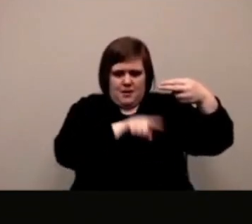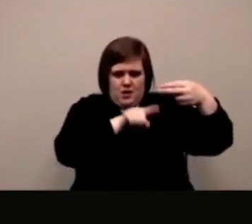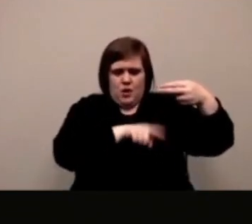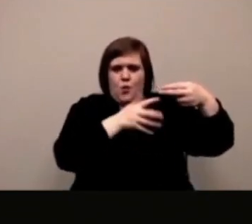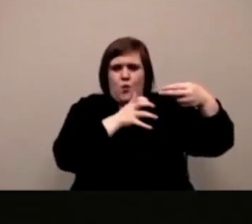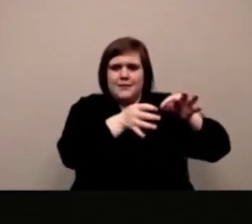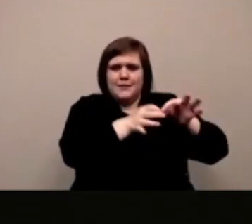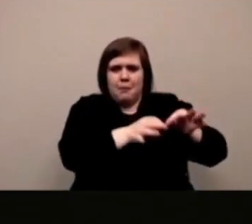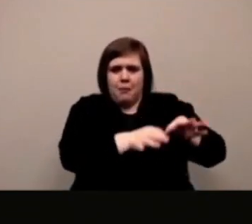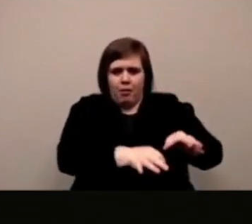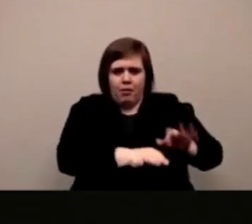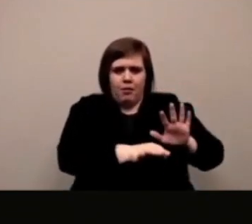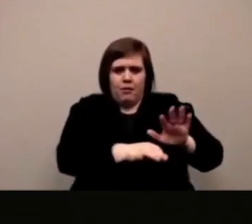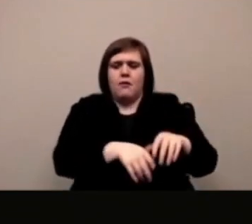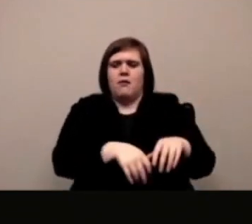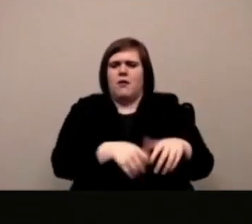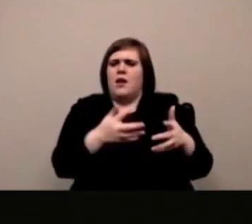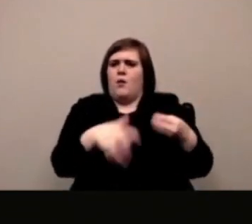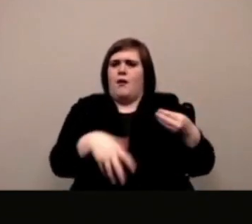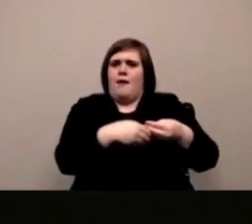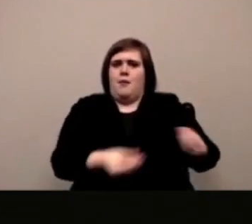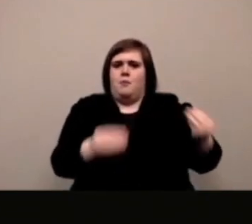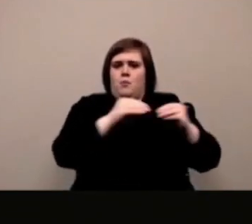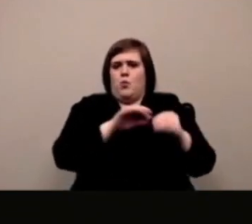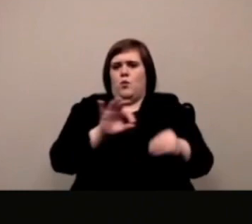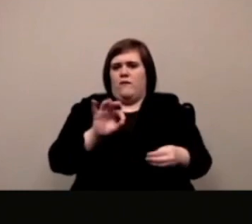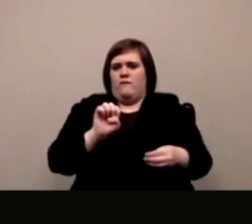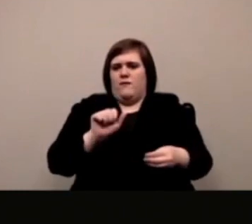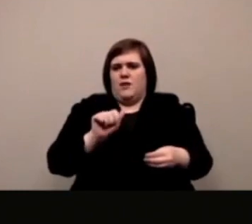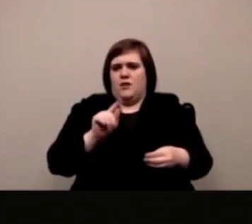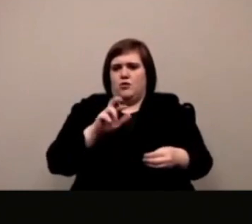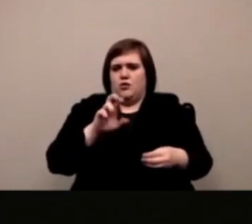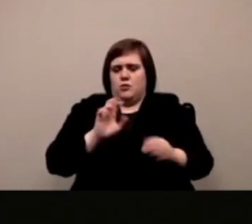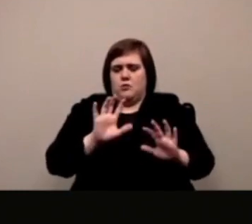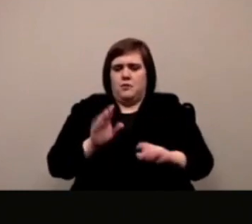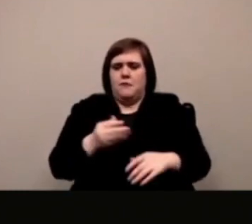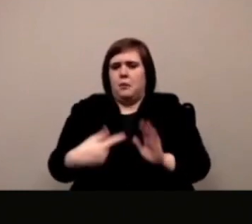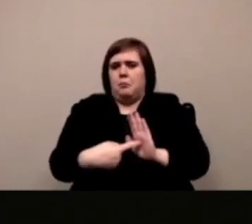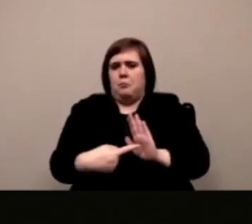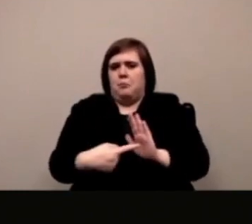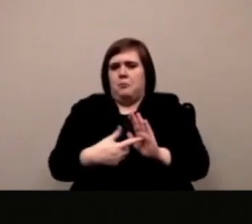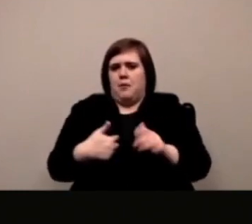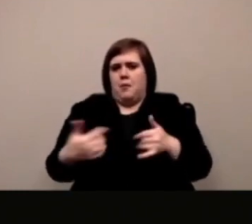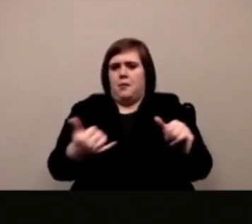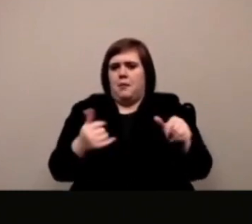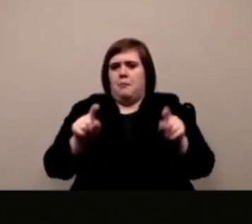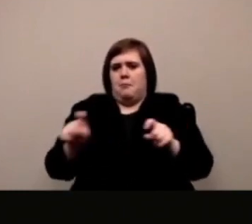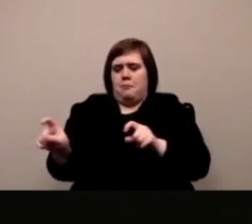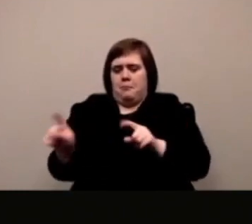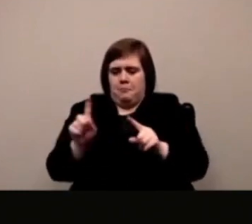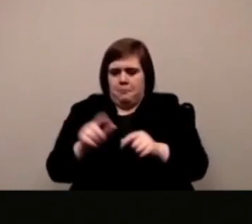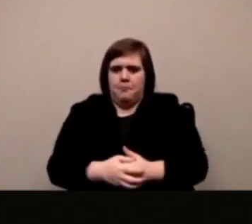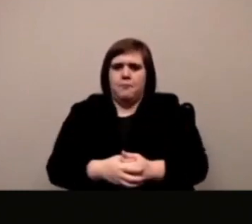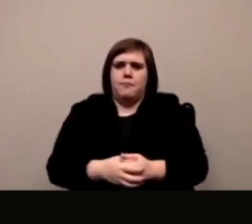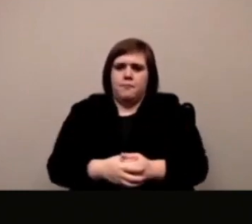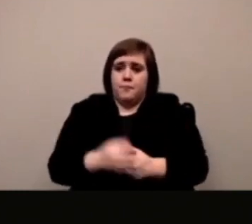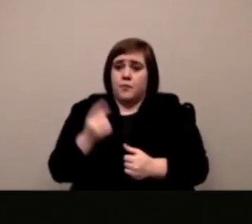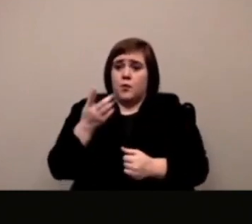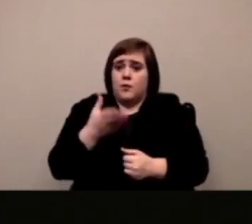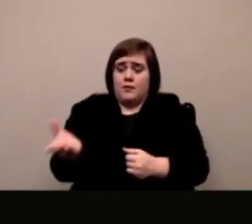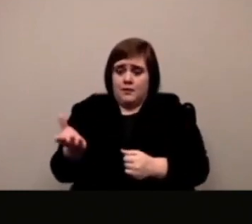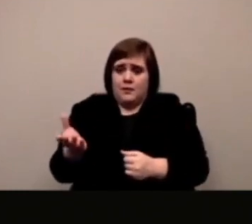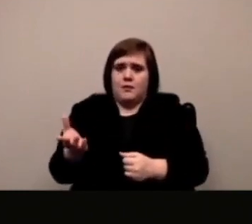features. Let me quickly show you a few things that I've been playing around with it. One of the things that we